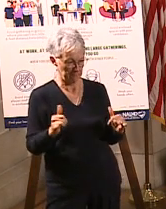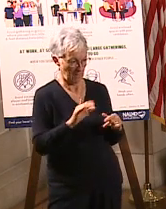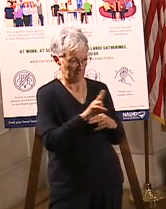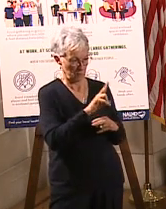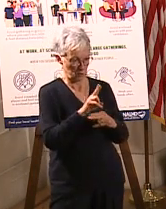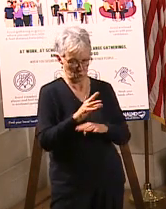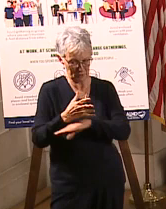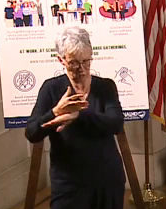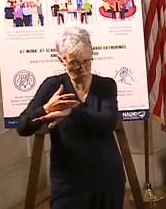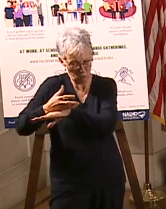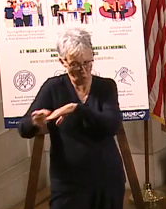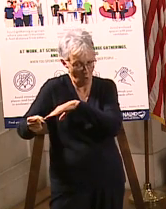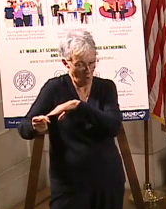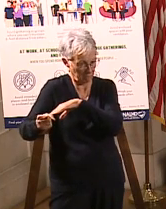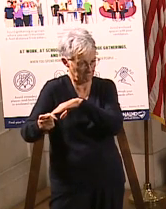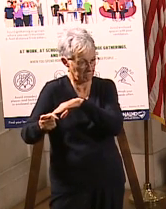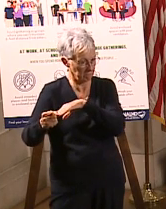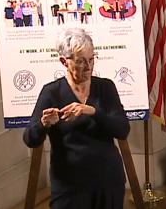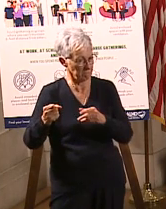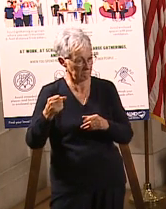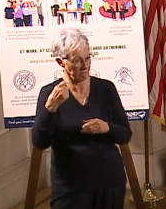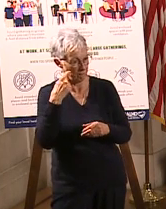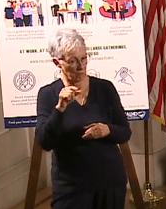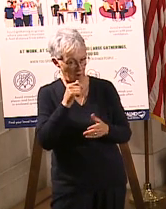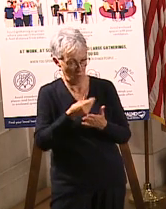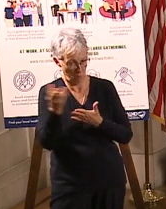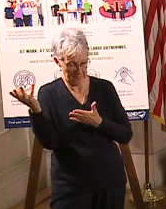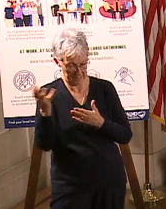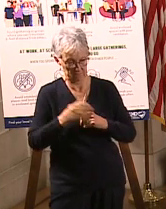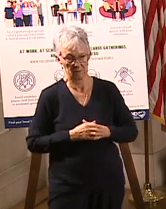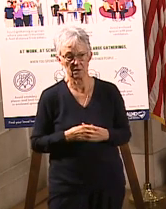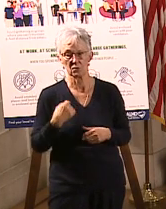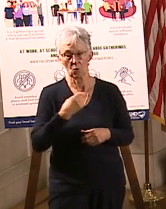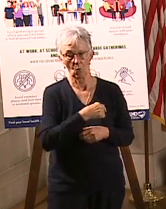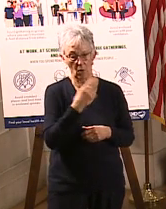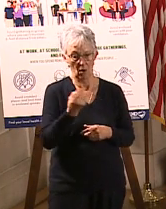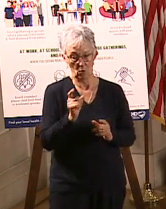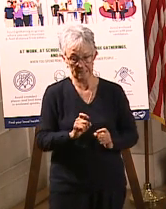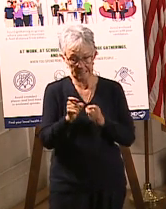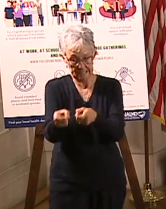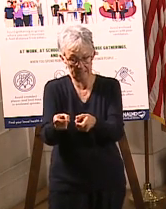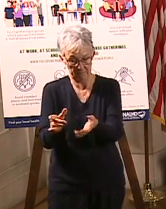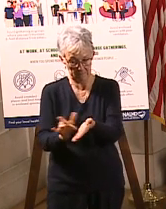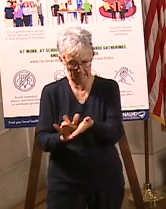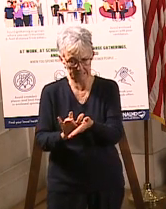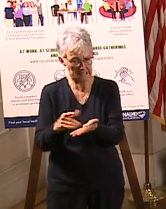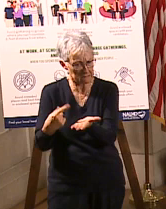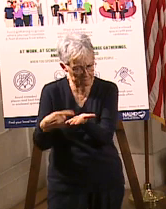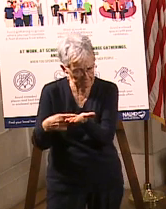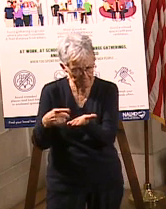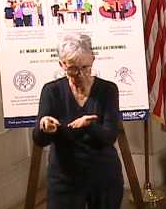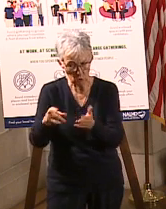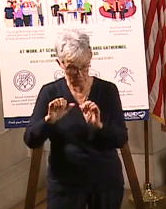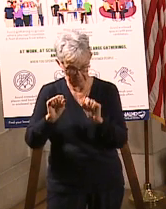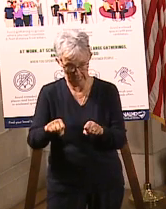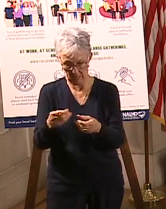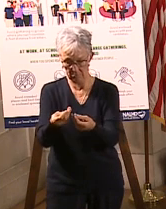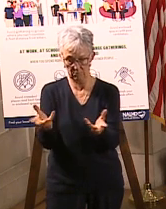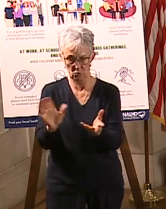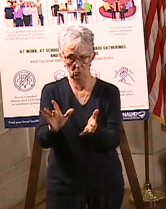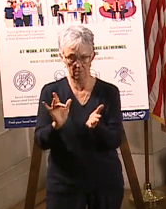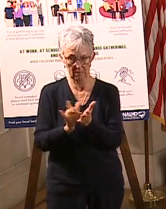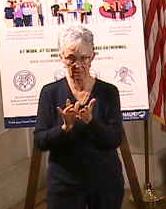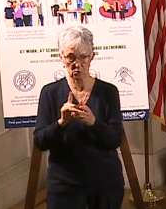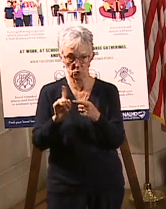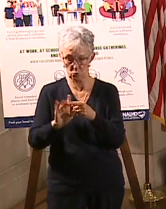administration. We work with them closely to discuss their ability to move through their allocations in a timely manner and adapt allocations